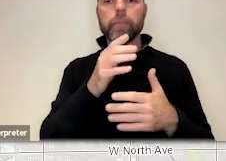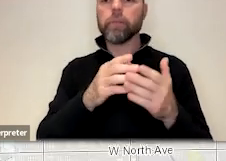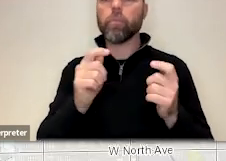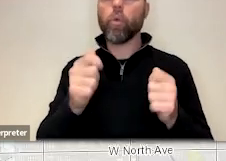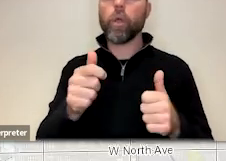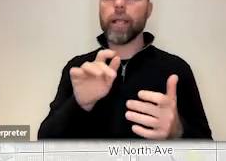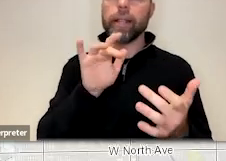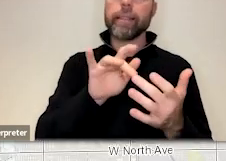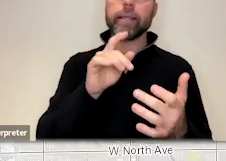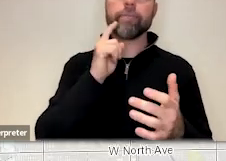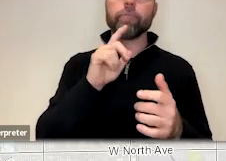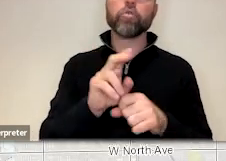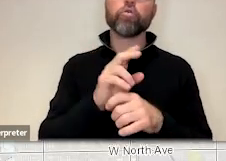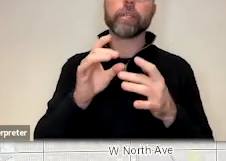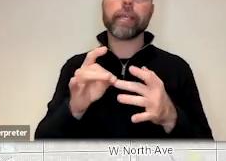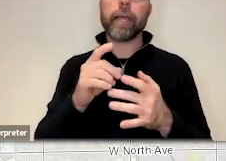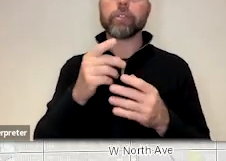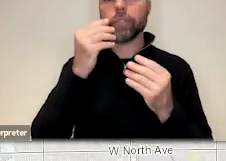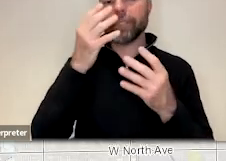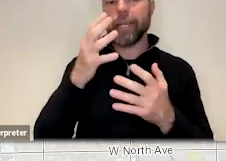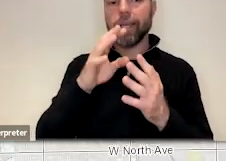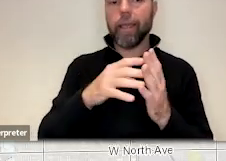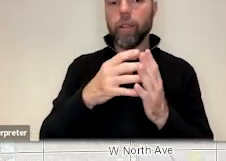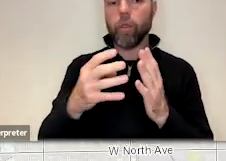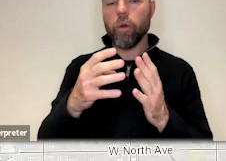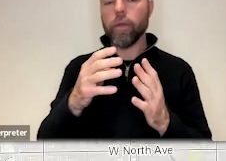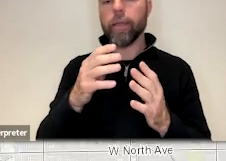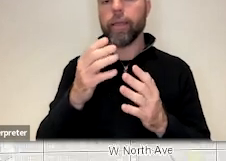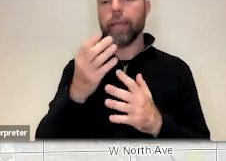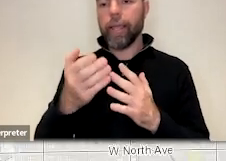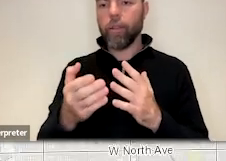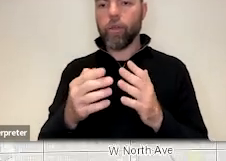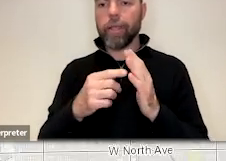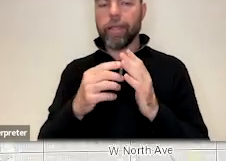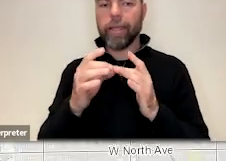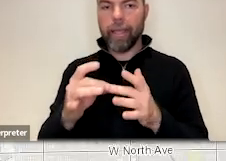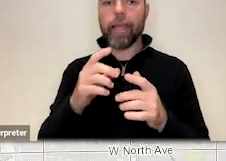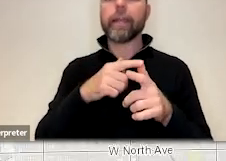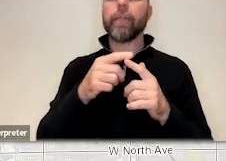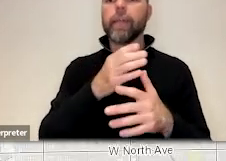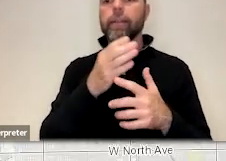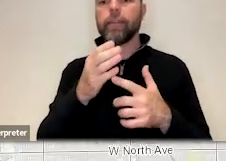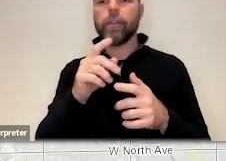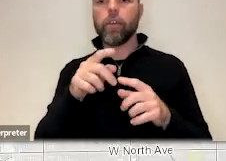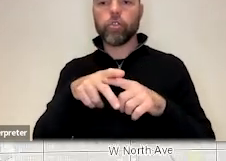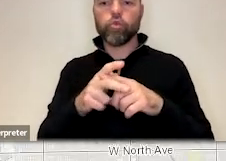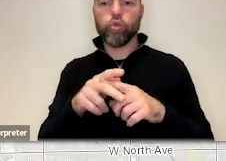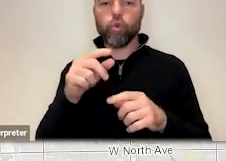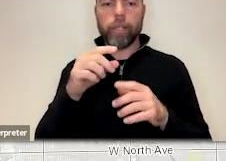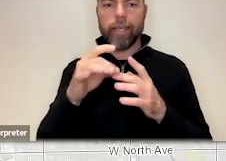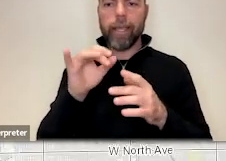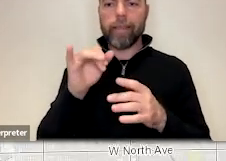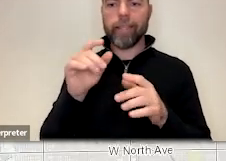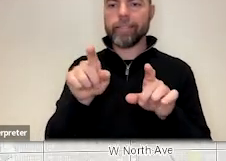links to our user guides. So our data catalog guide that I highlighted earlier, and then our tool guide, that green button that was up